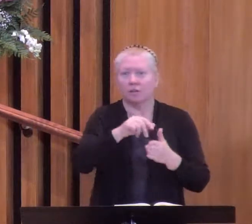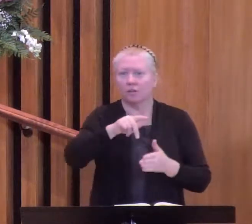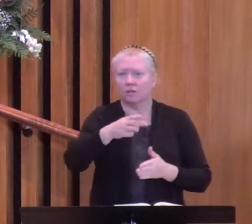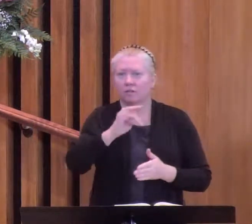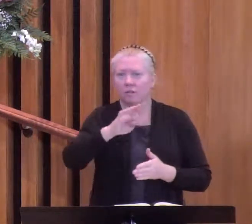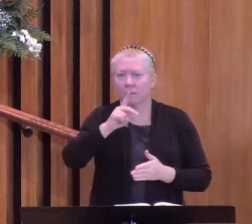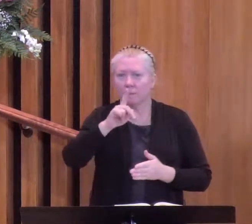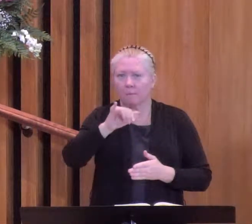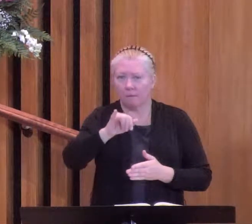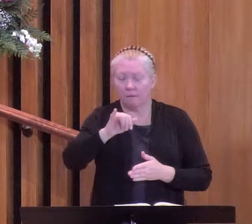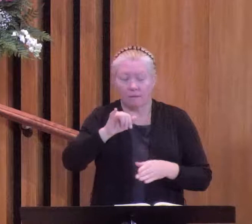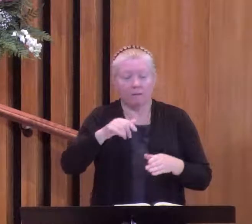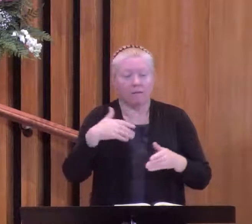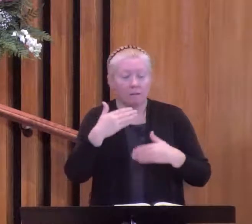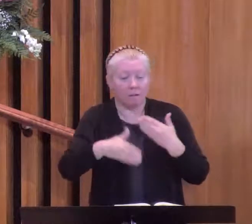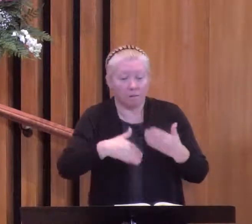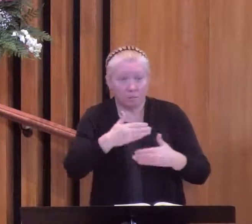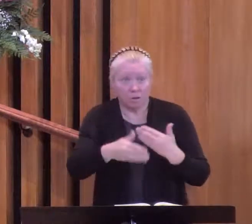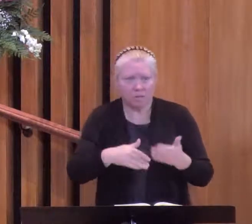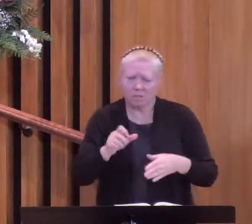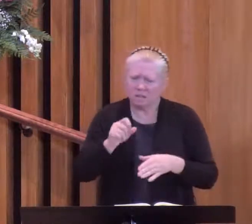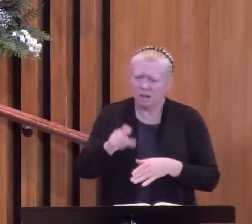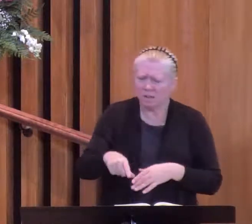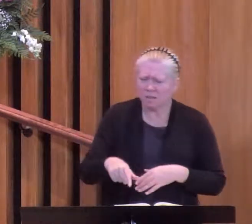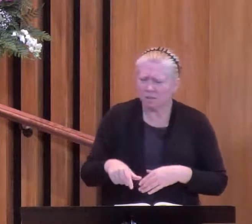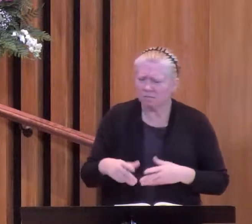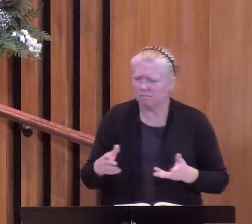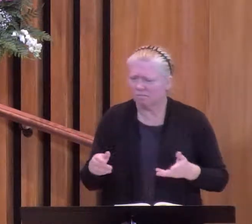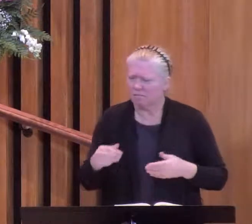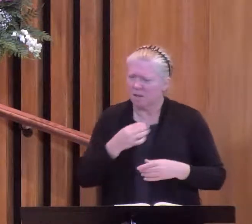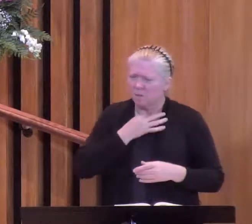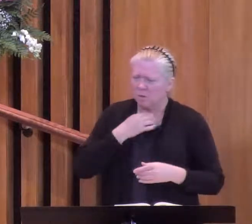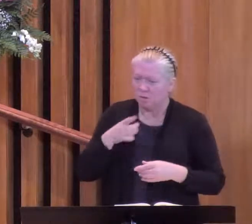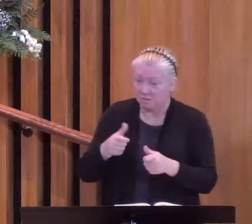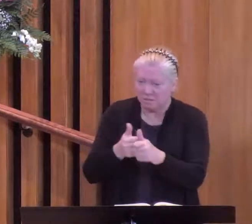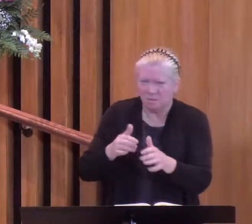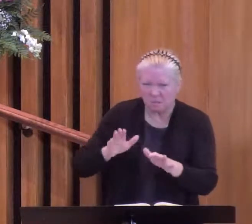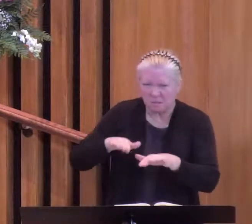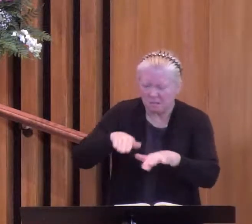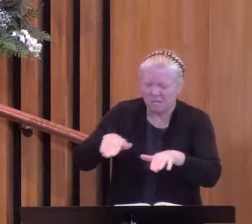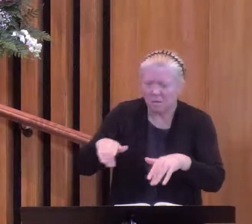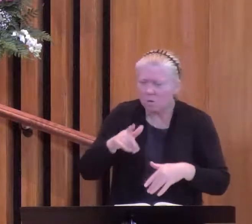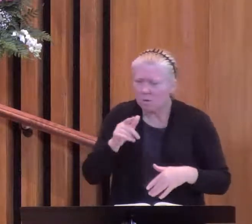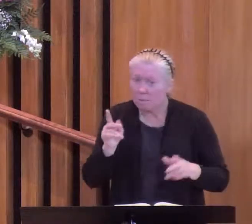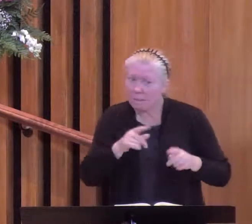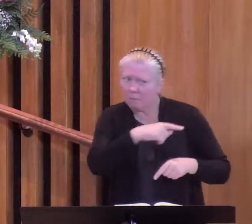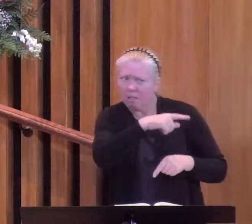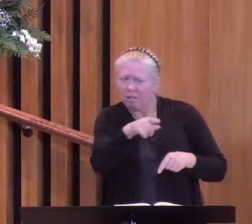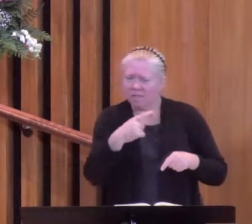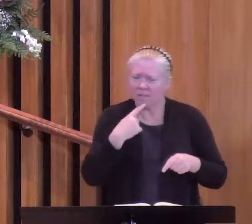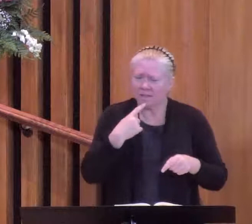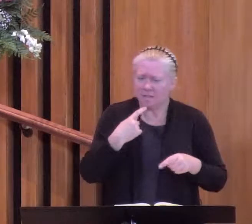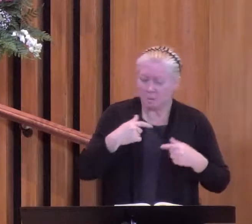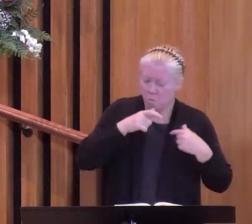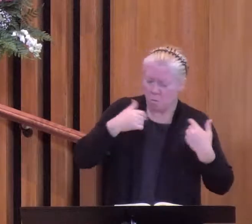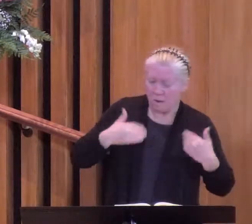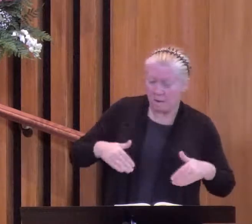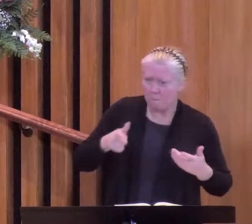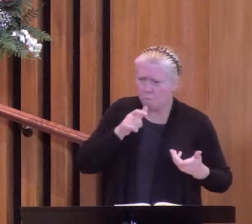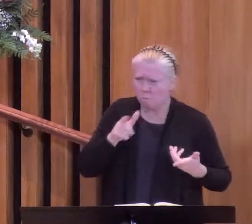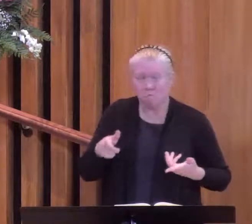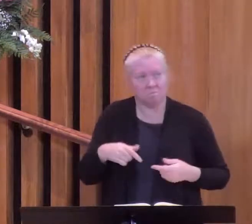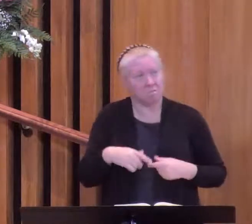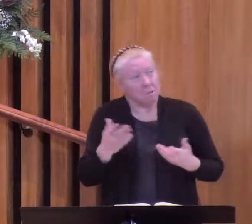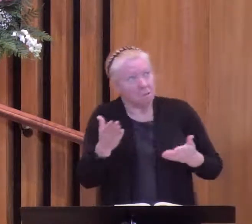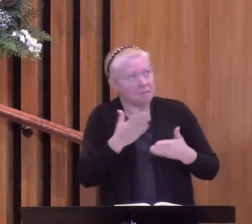his disciples, "Who do people say that I am?" They said in reply,